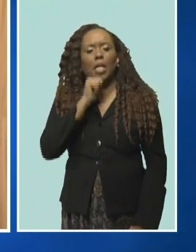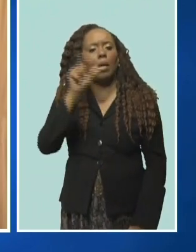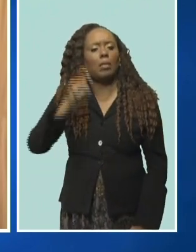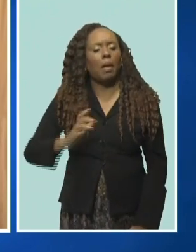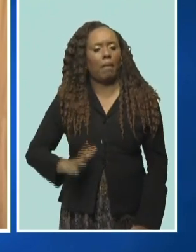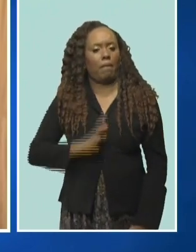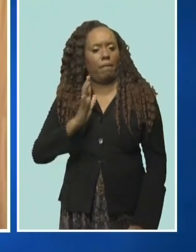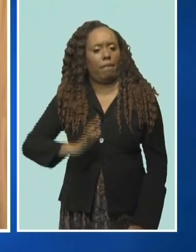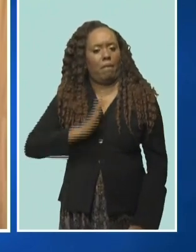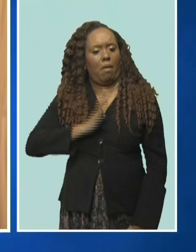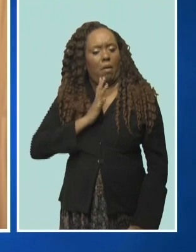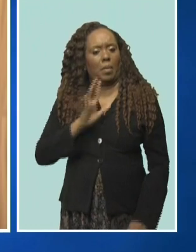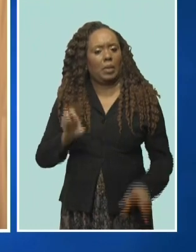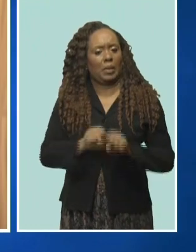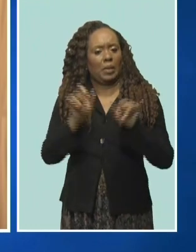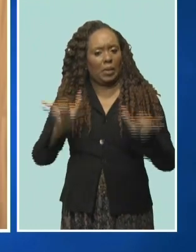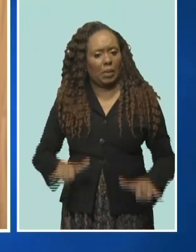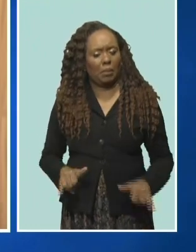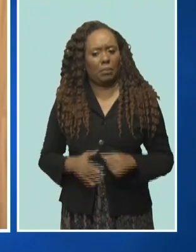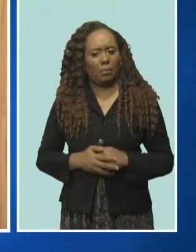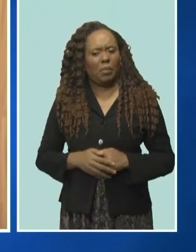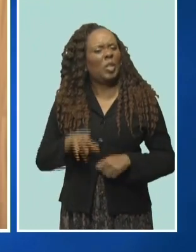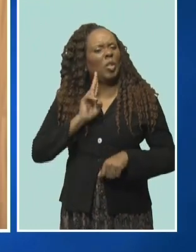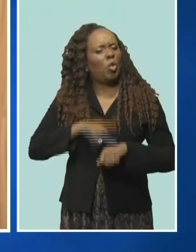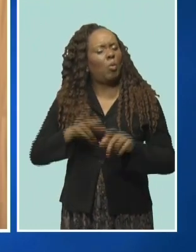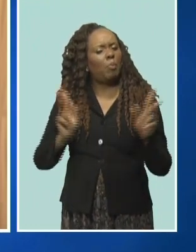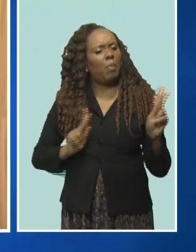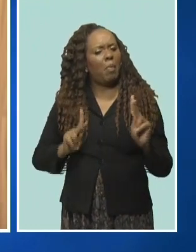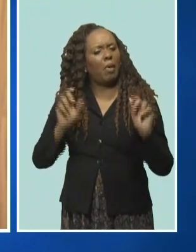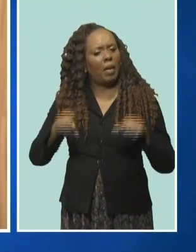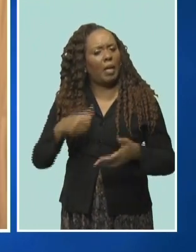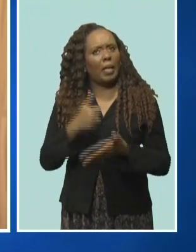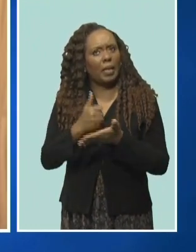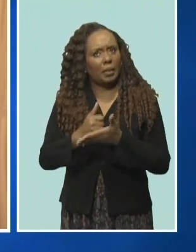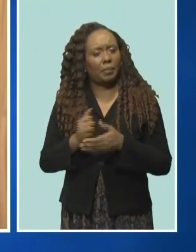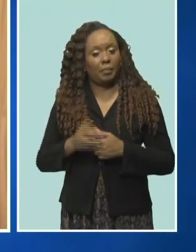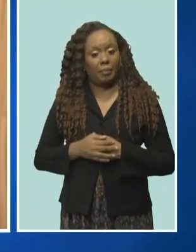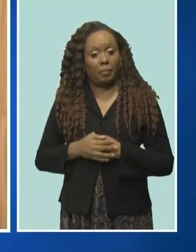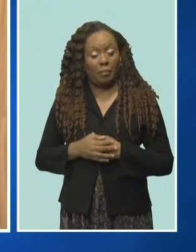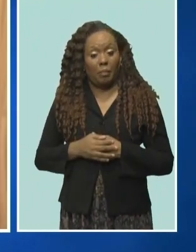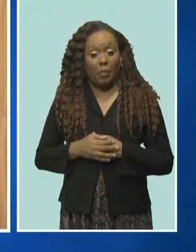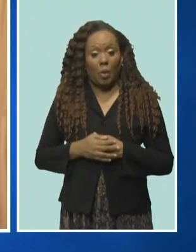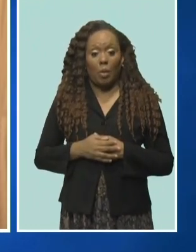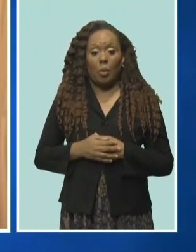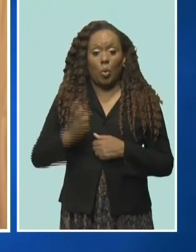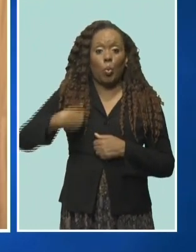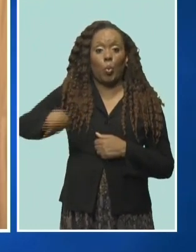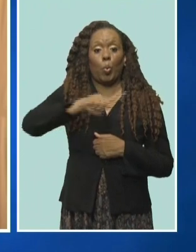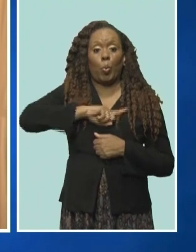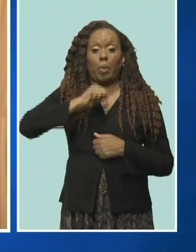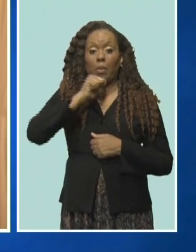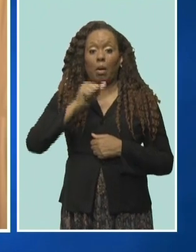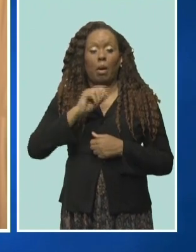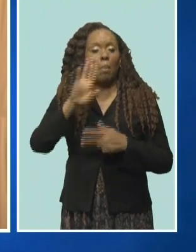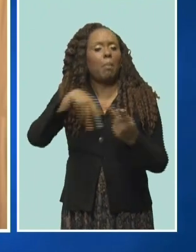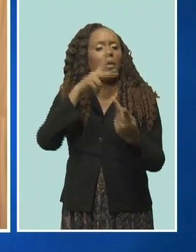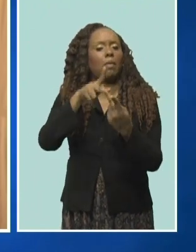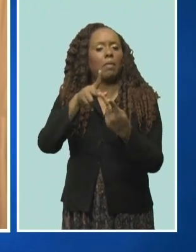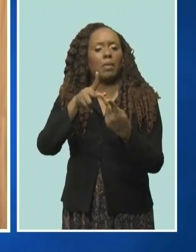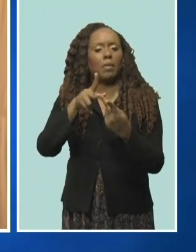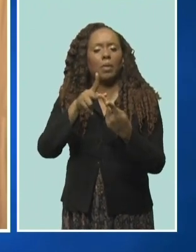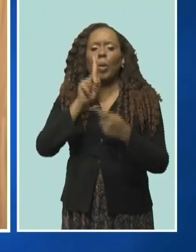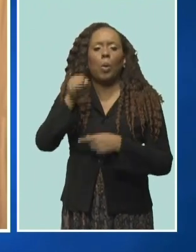expect perfection, my people, because that belongs to the divine. We know that. But I do believe that the majority of us can do